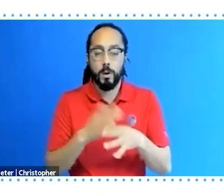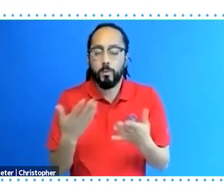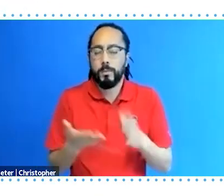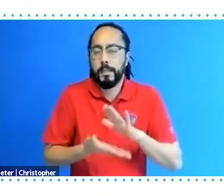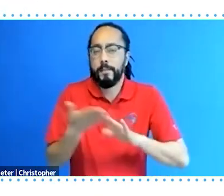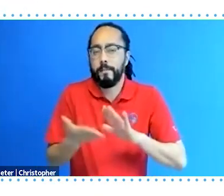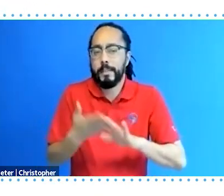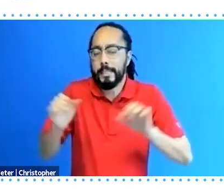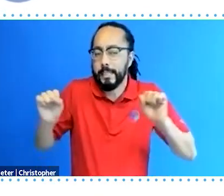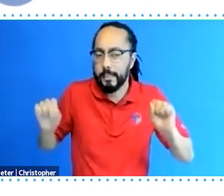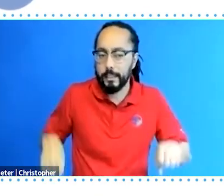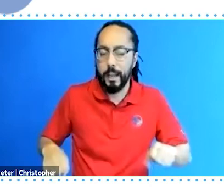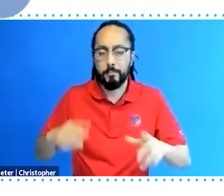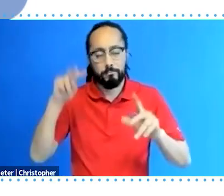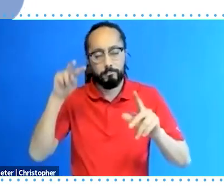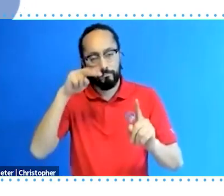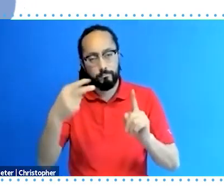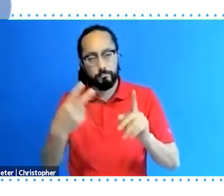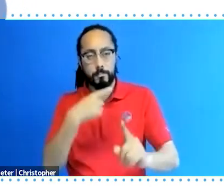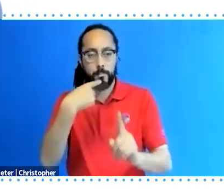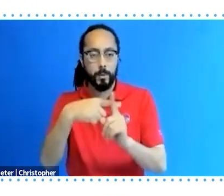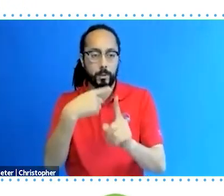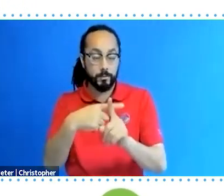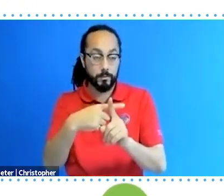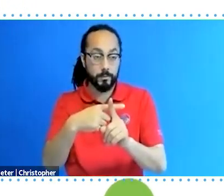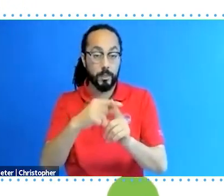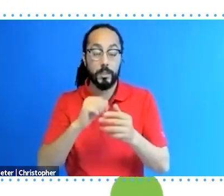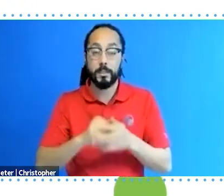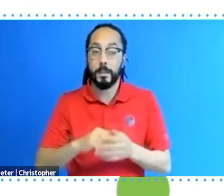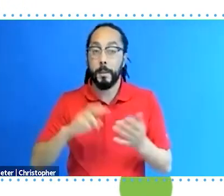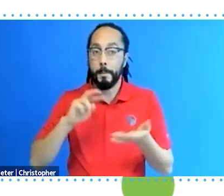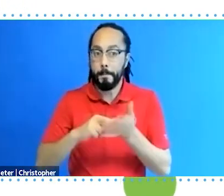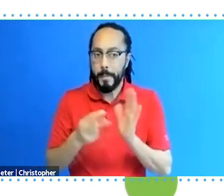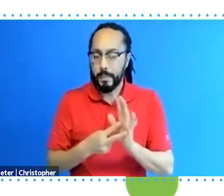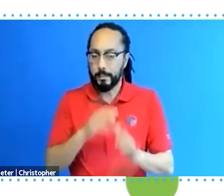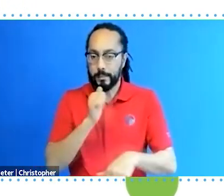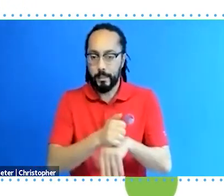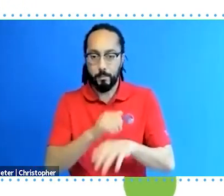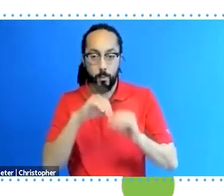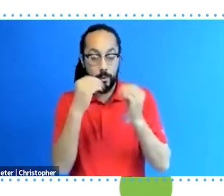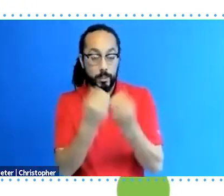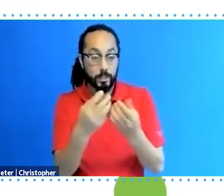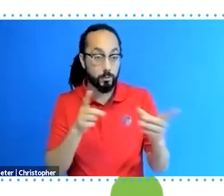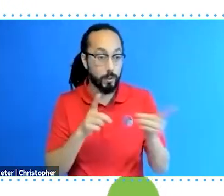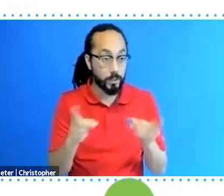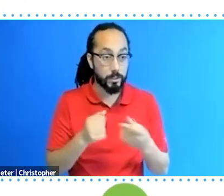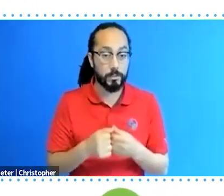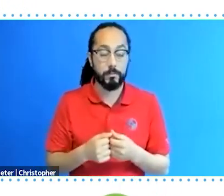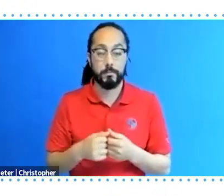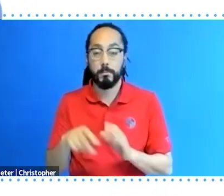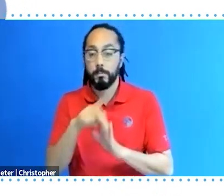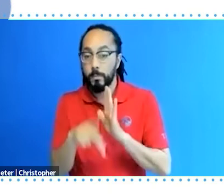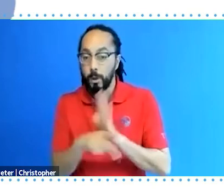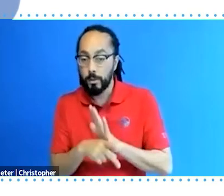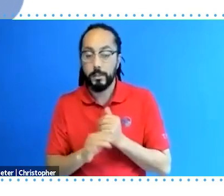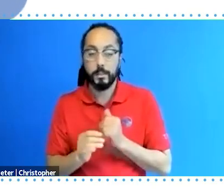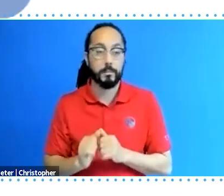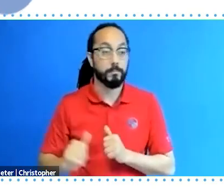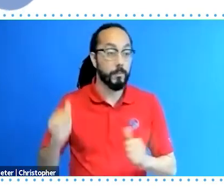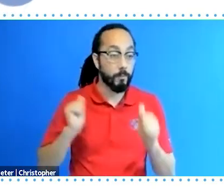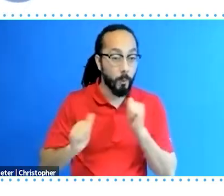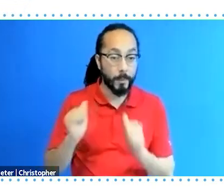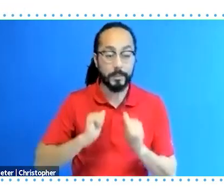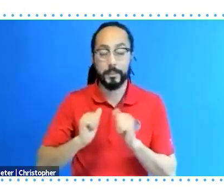be from a positive point of view. So is it setting organizational direction and policy, overseeing performance, setting mechanisms